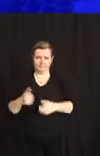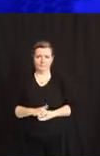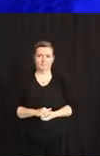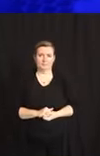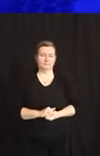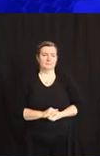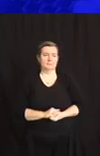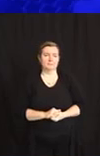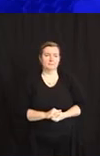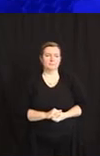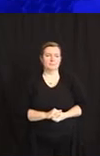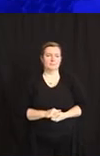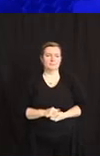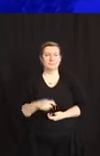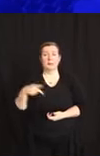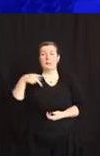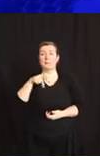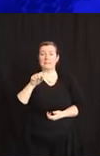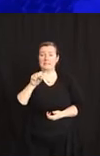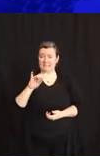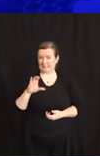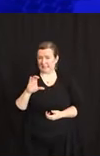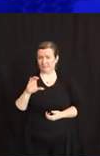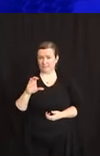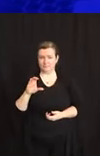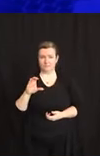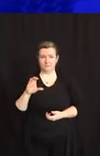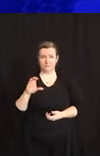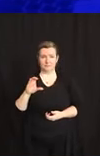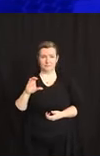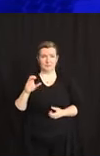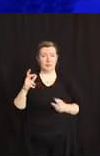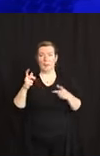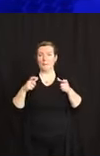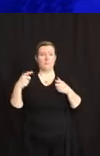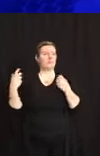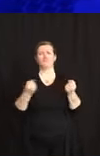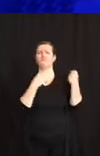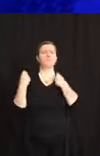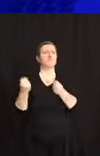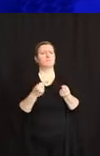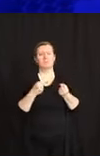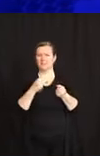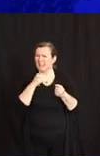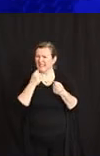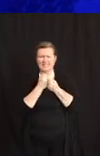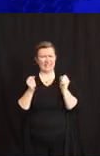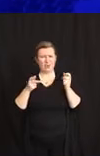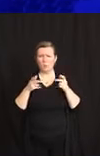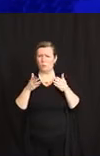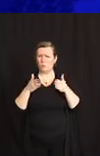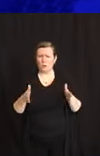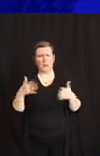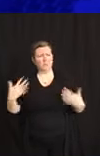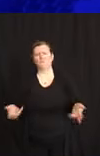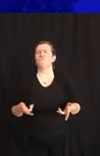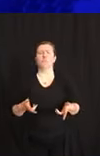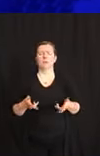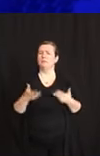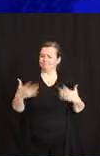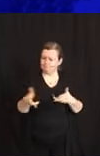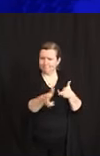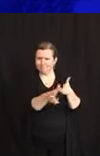out for no reason, driving in an unsafe manner in Patterson. In Dover, a barbershop owner was cited for